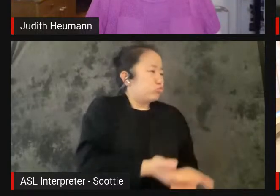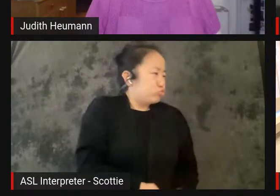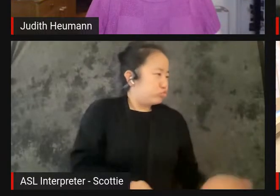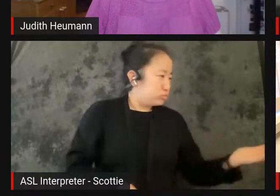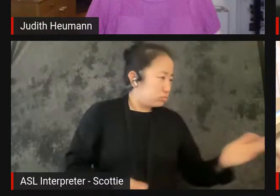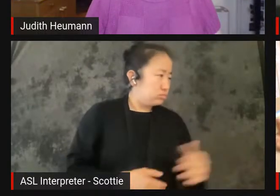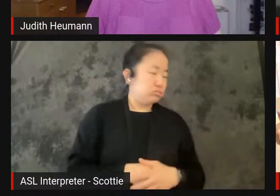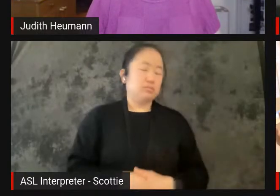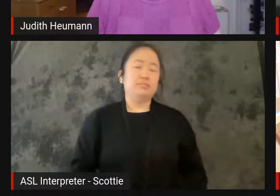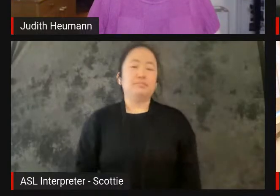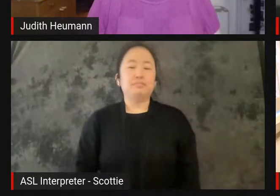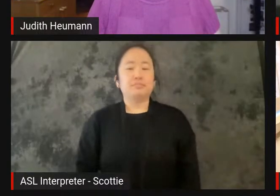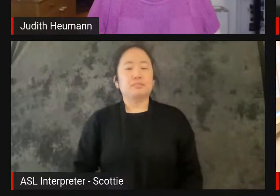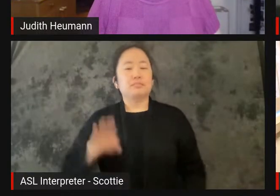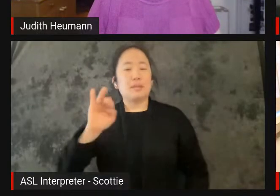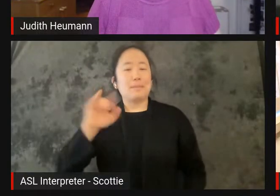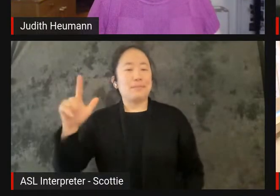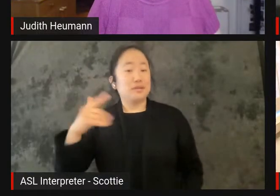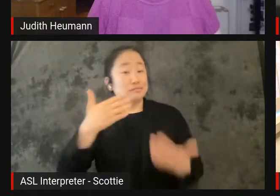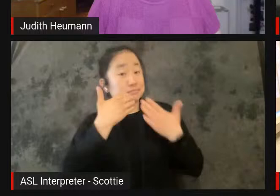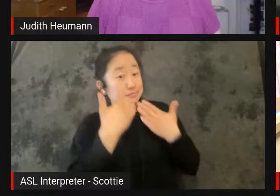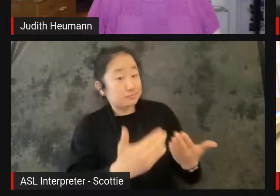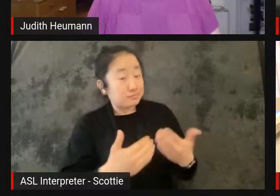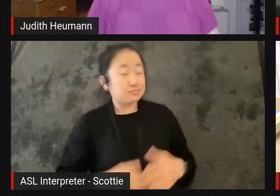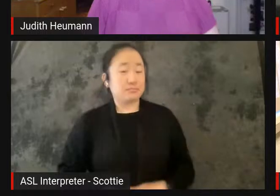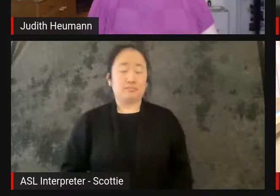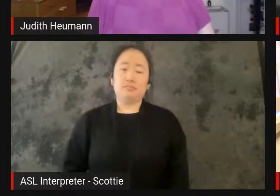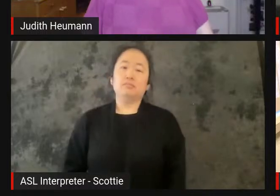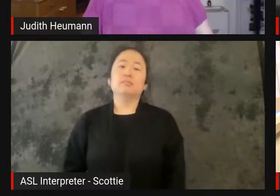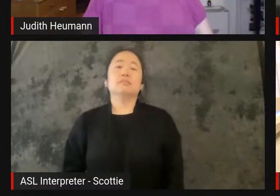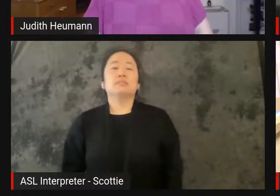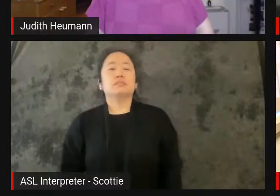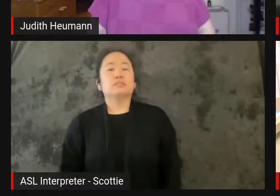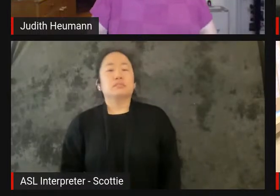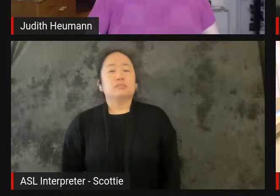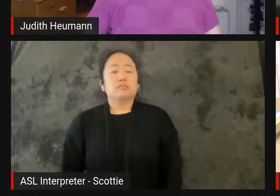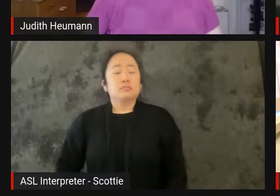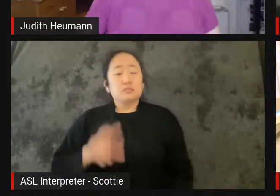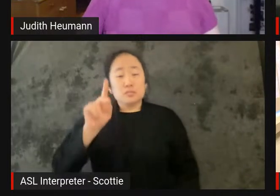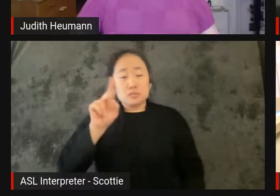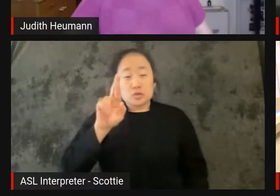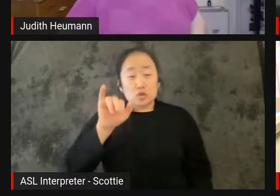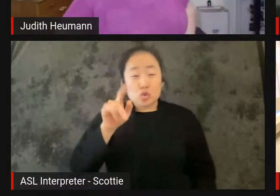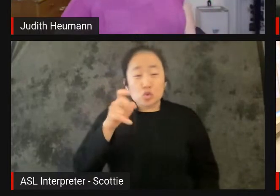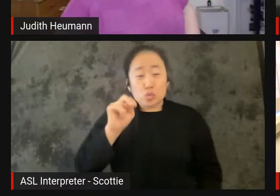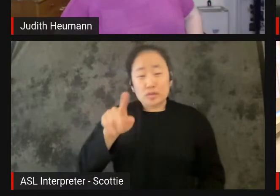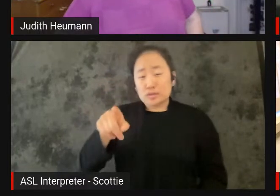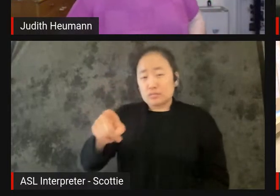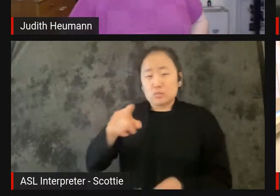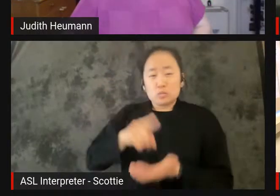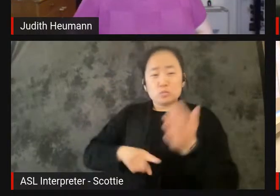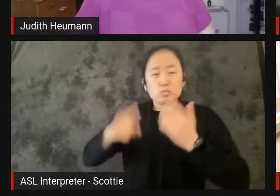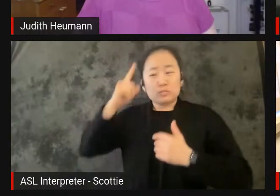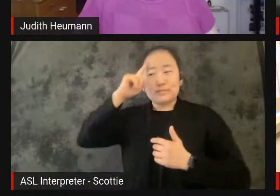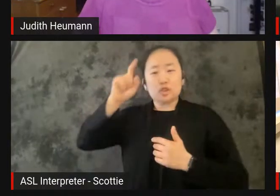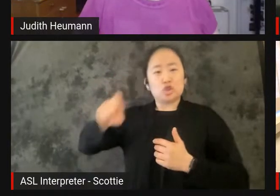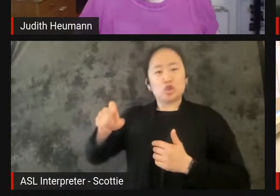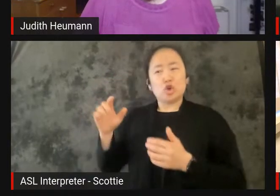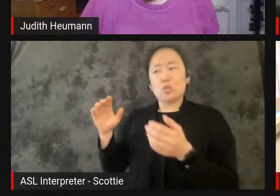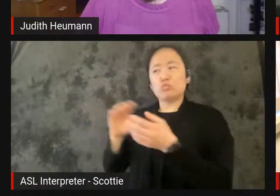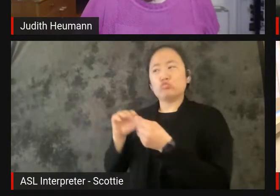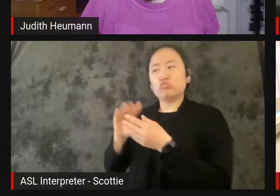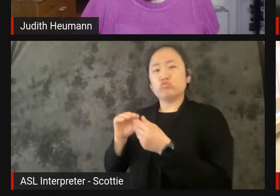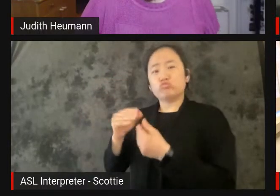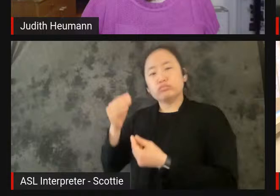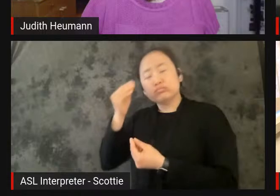about what we ought to be sharing with healthcare clinicians and those who